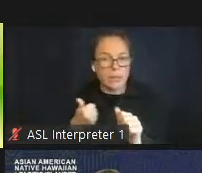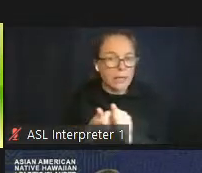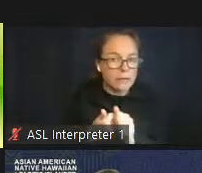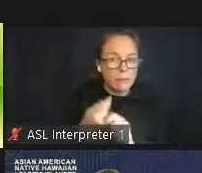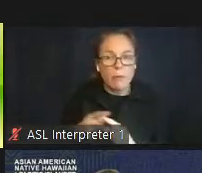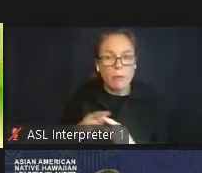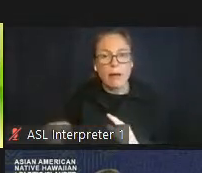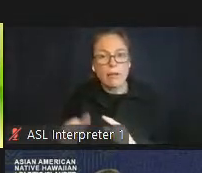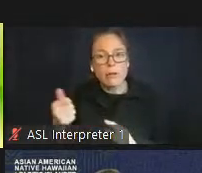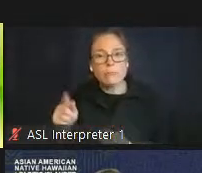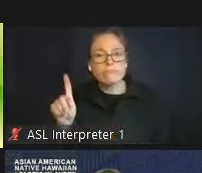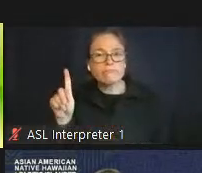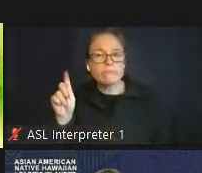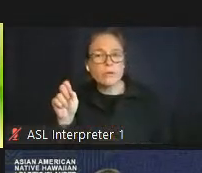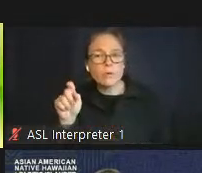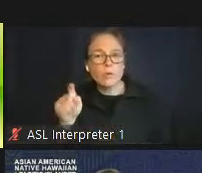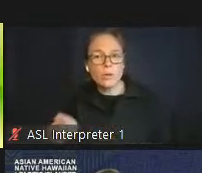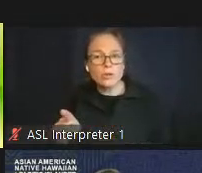areas?